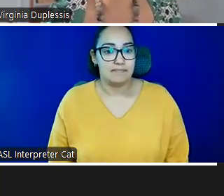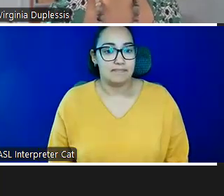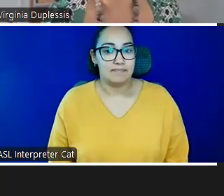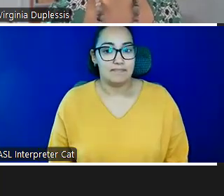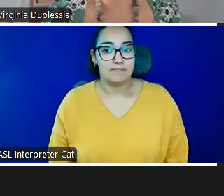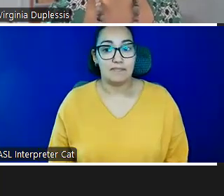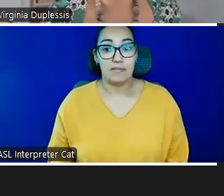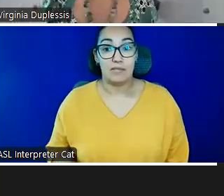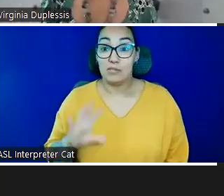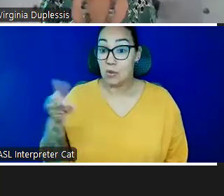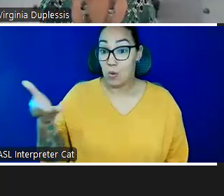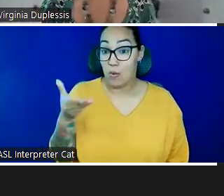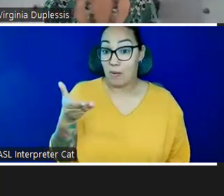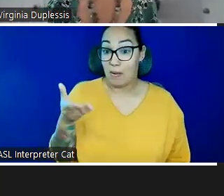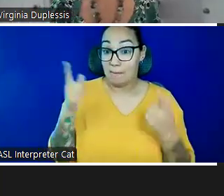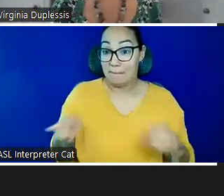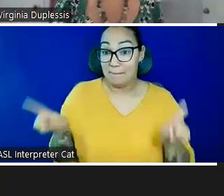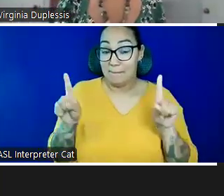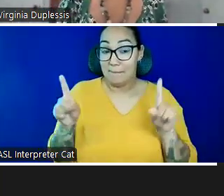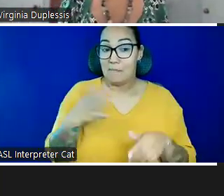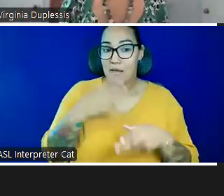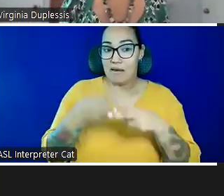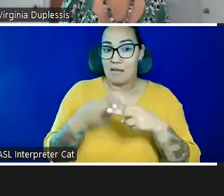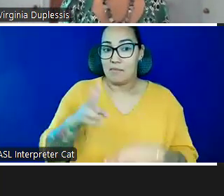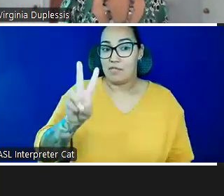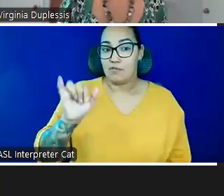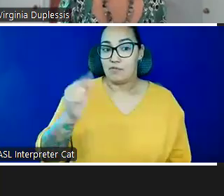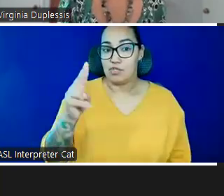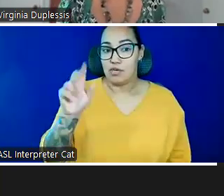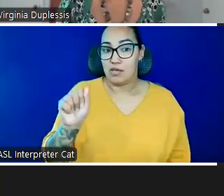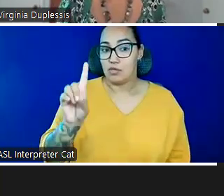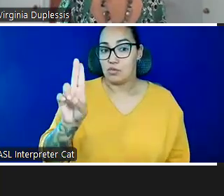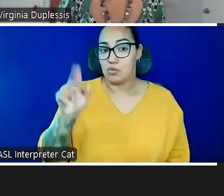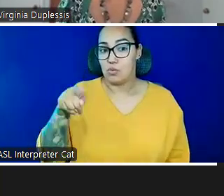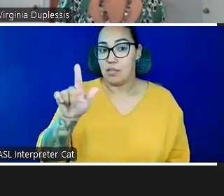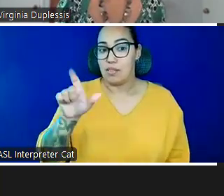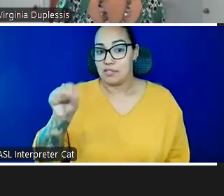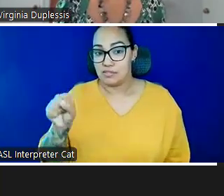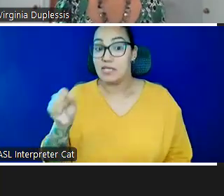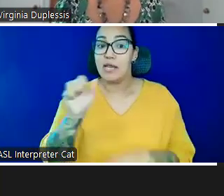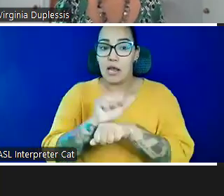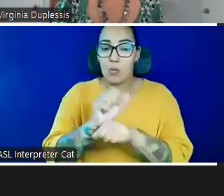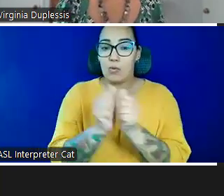So welcome, everyone. My name is Virginia Duplessis, and I work with Kennedy at Futures Without